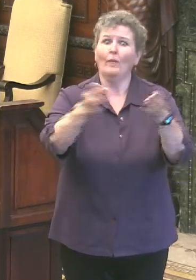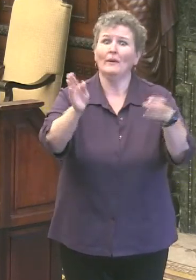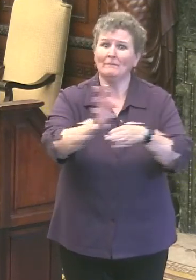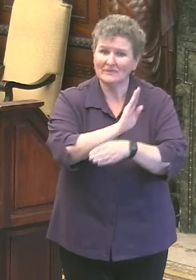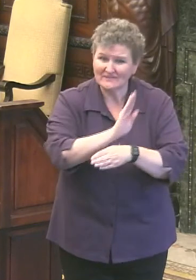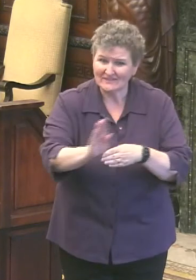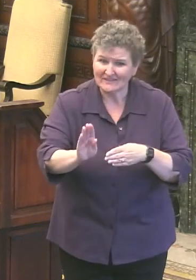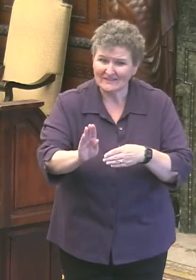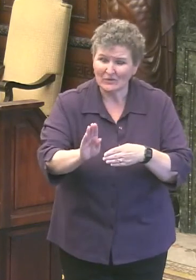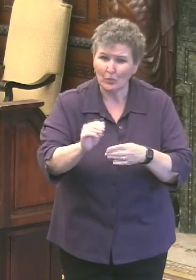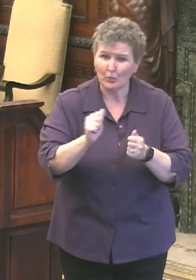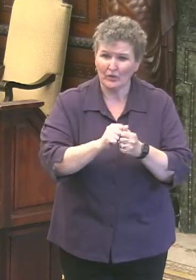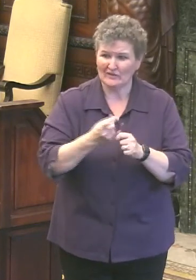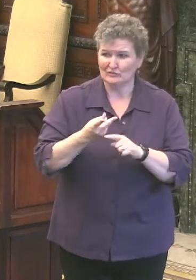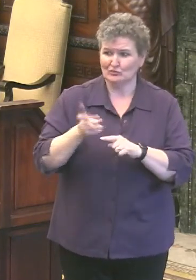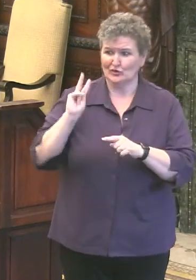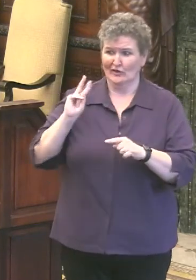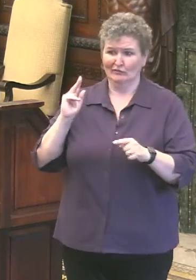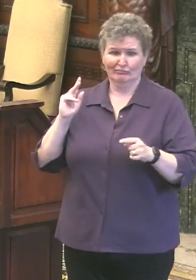few weeks ago?